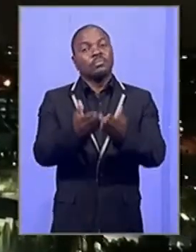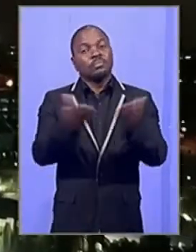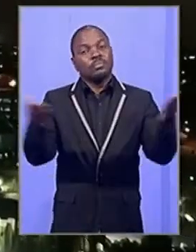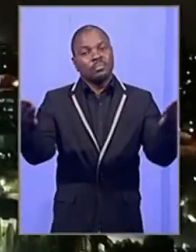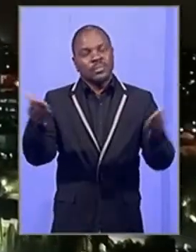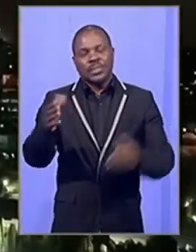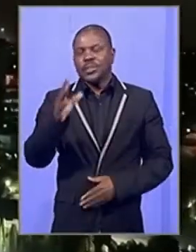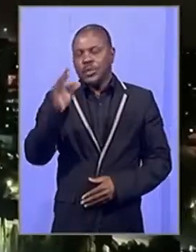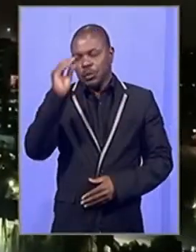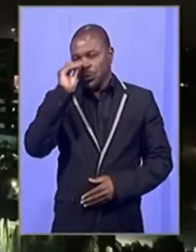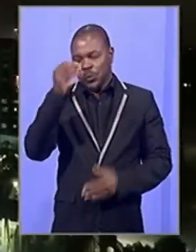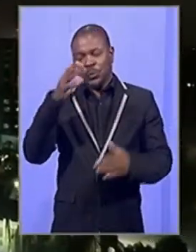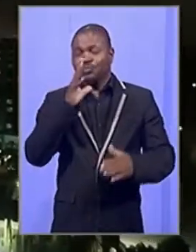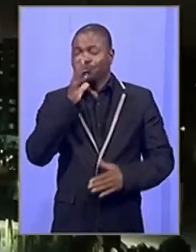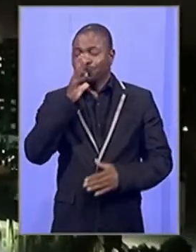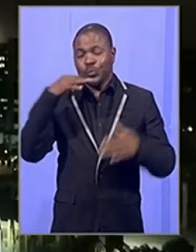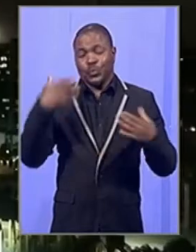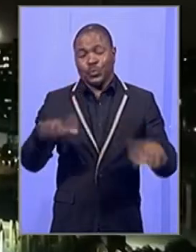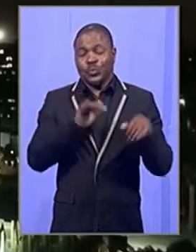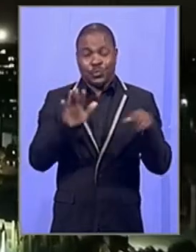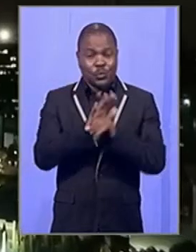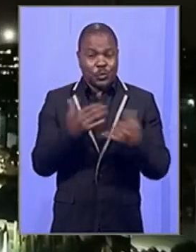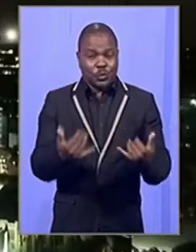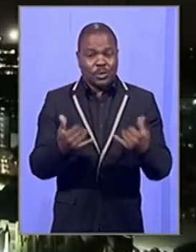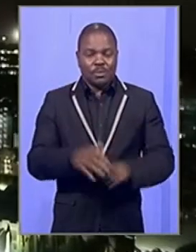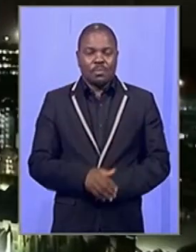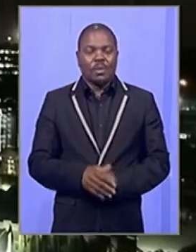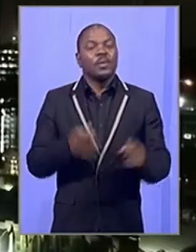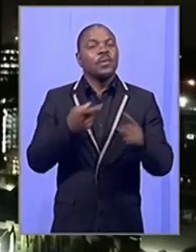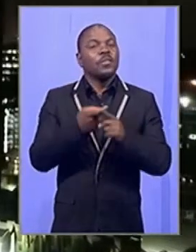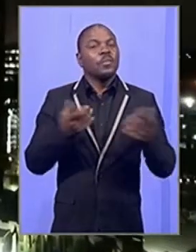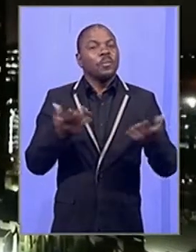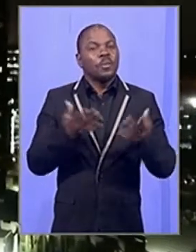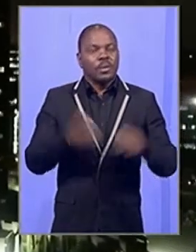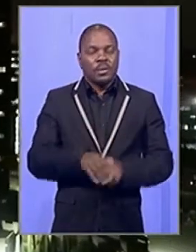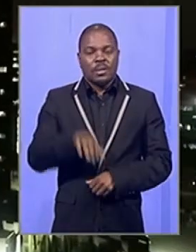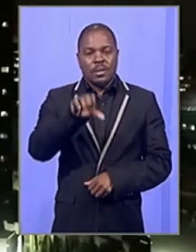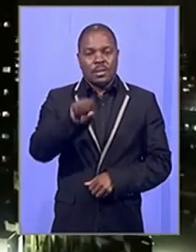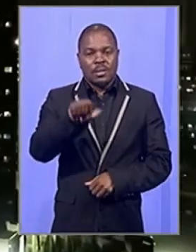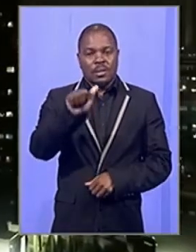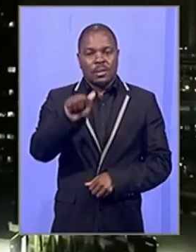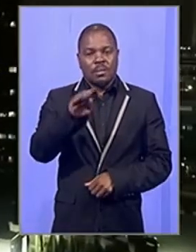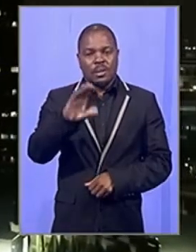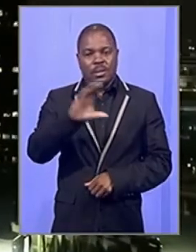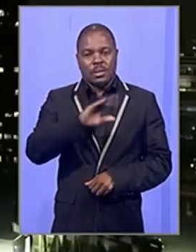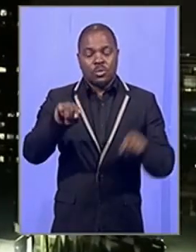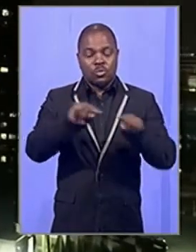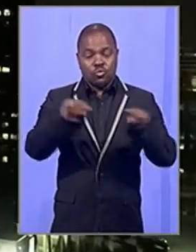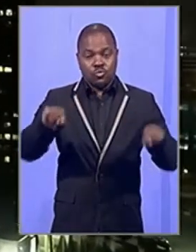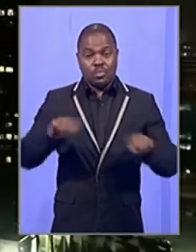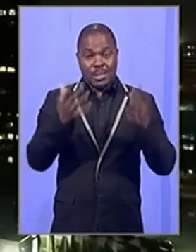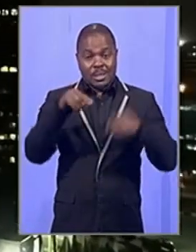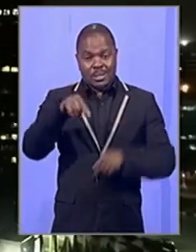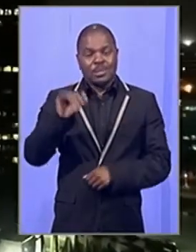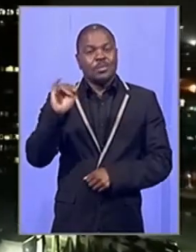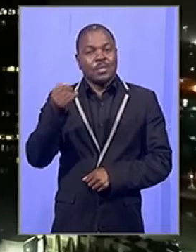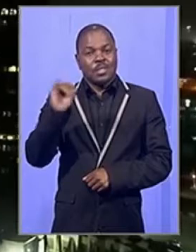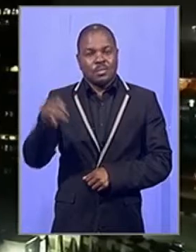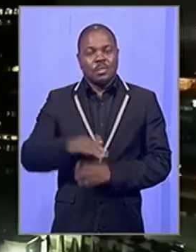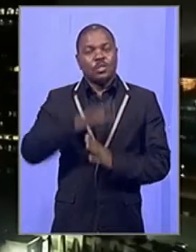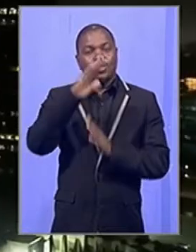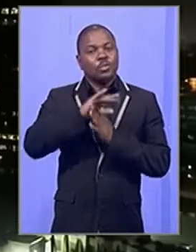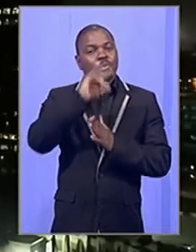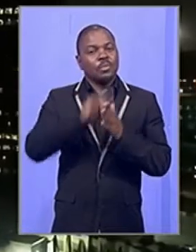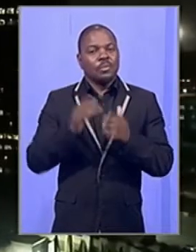Bageshu pitša ya rena ya ditaba ya phophoma re gaša thwego tšwa Studio 10 Auckland Park, Johannesburg. Re thoma pele